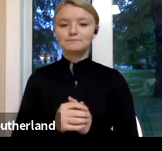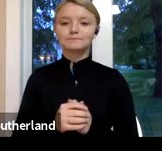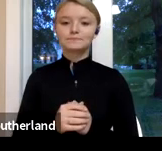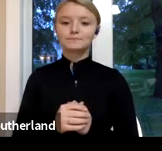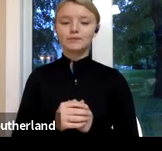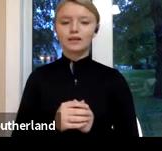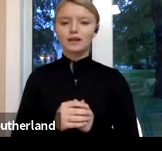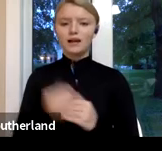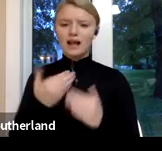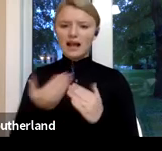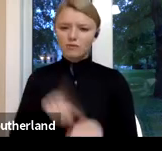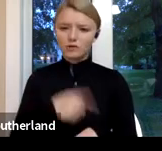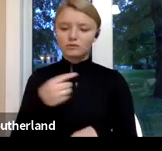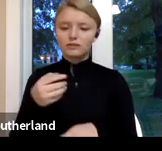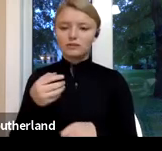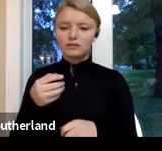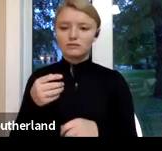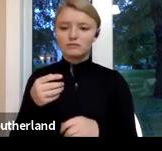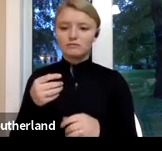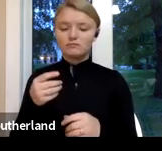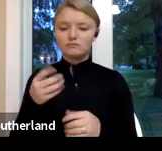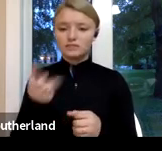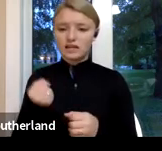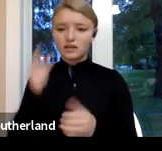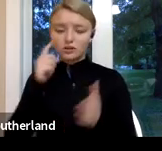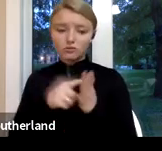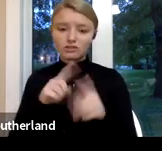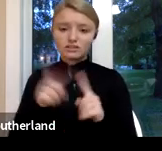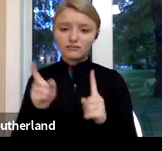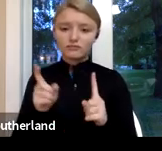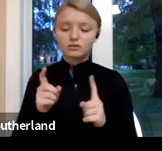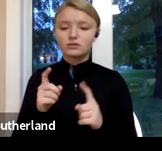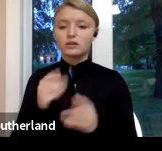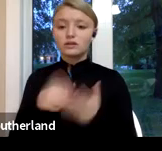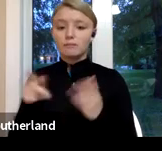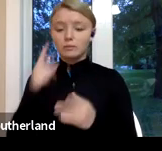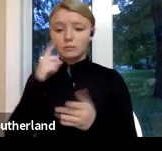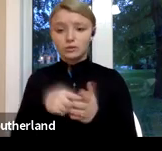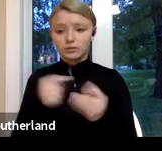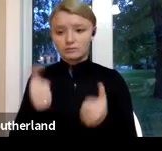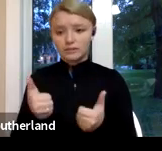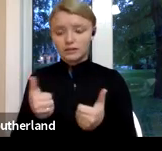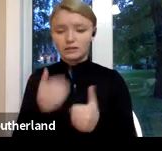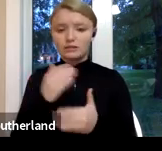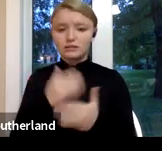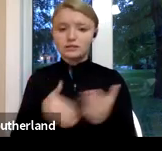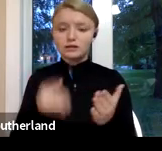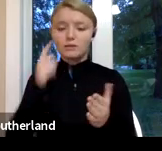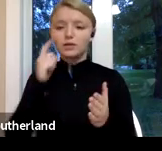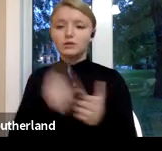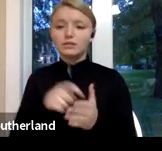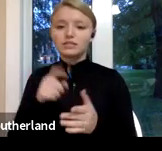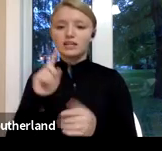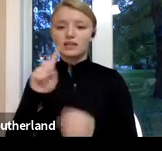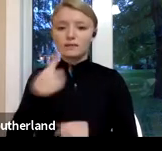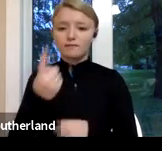it take to notice the benefits? Well, some people notice it immediately. Some notice it in the first couple of weeks.